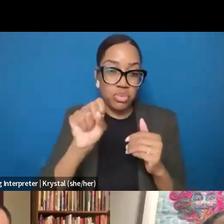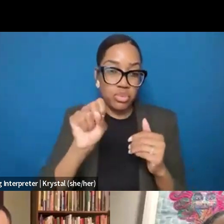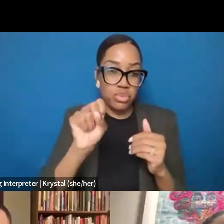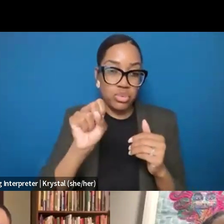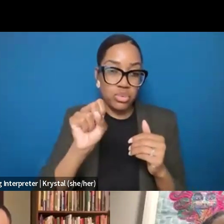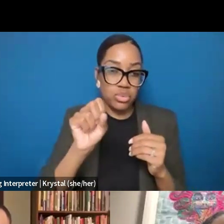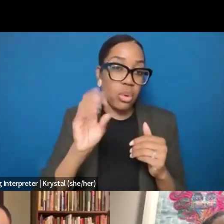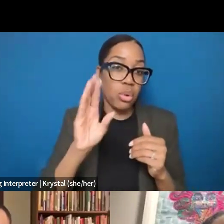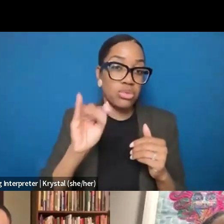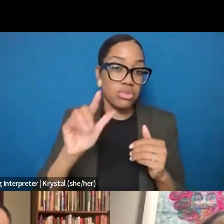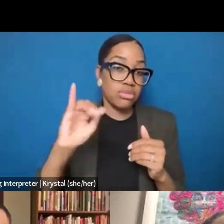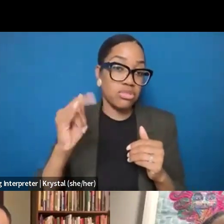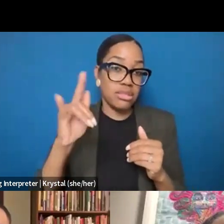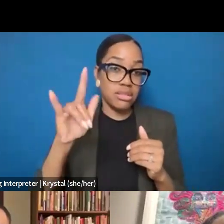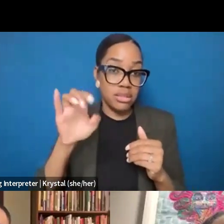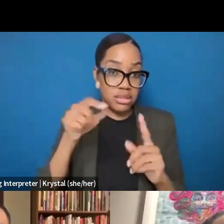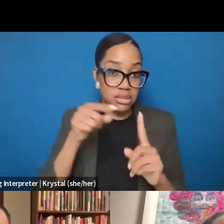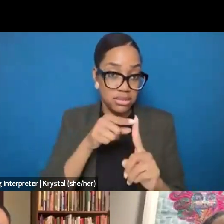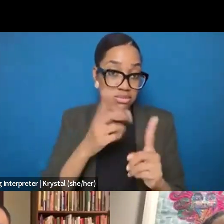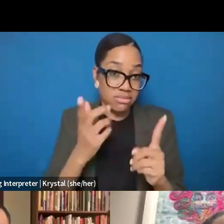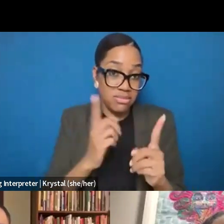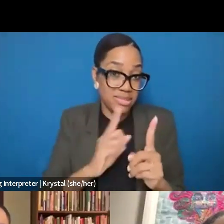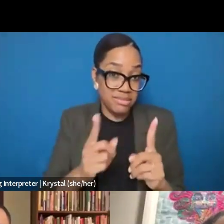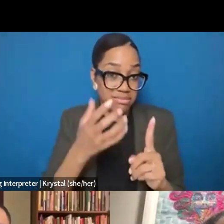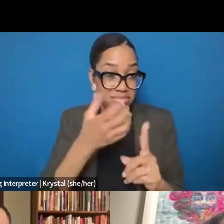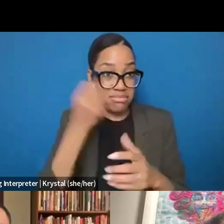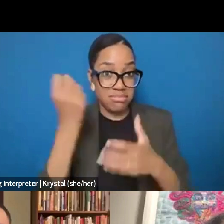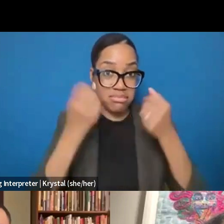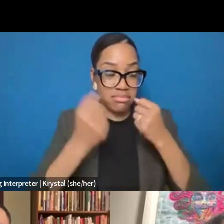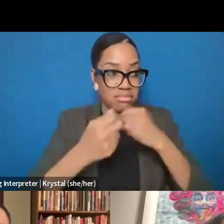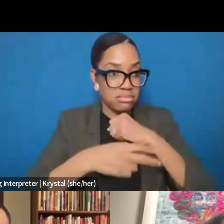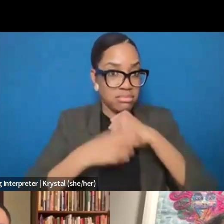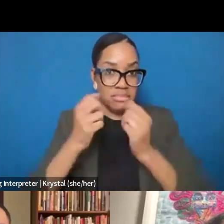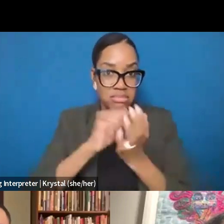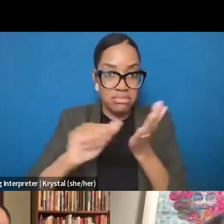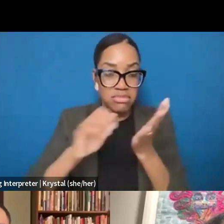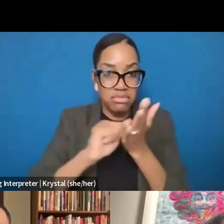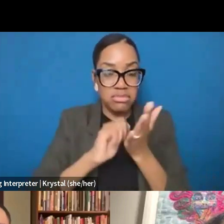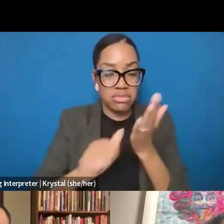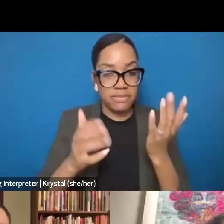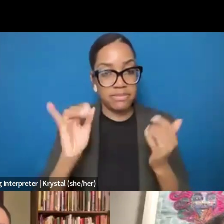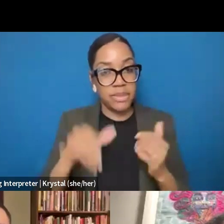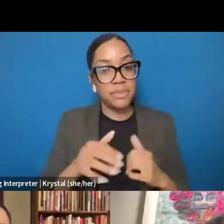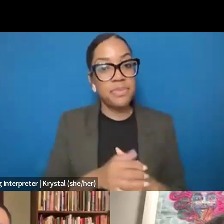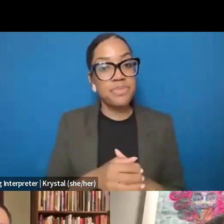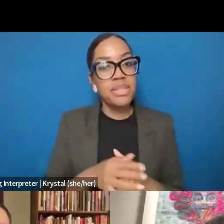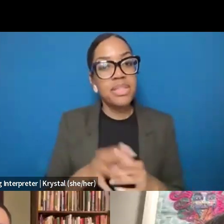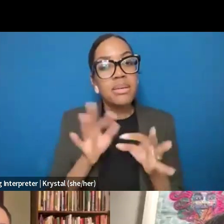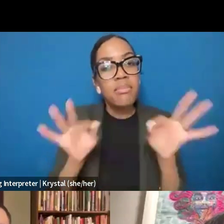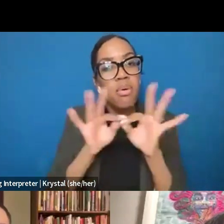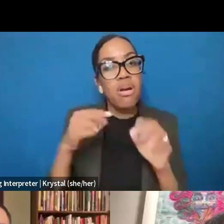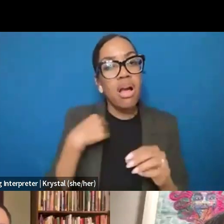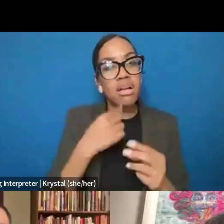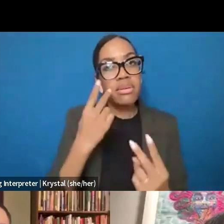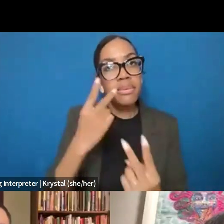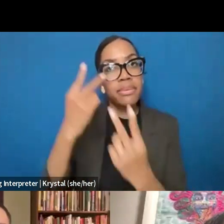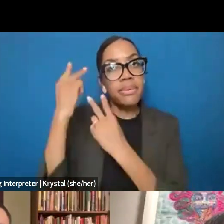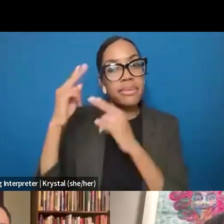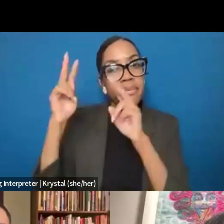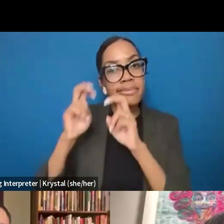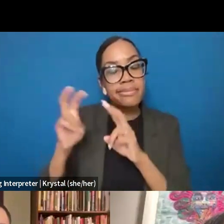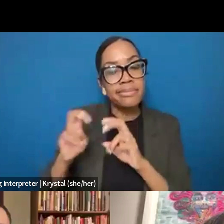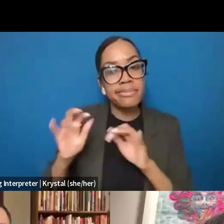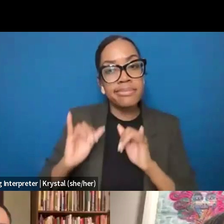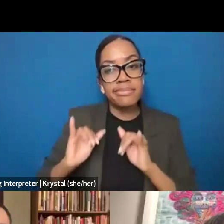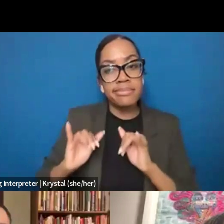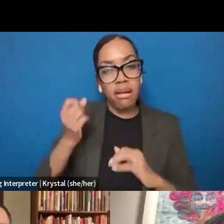perspective, both to understand why the opposition is so intense, but also for educators who are trying to do good work to have